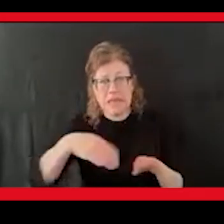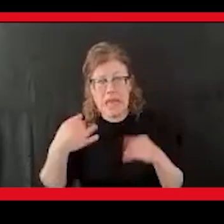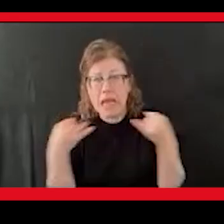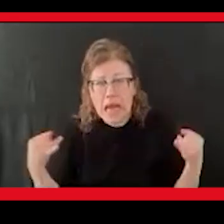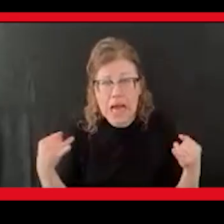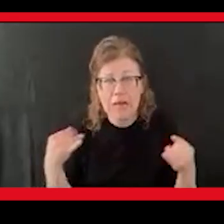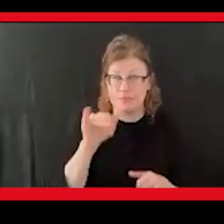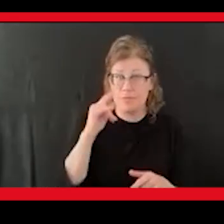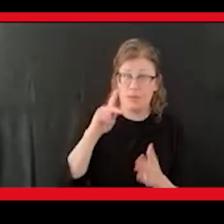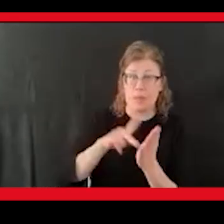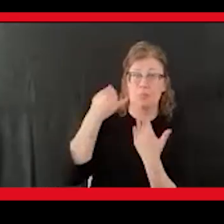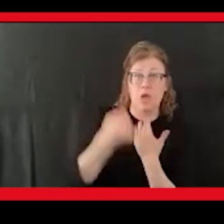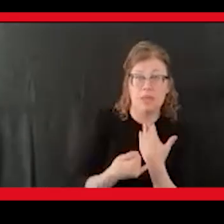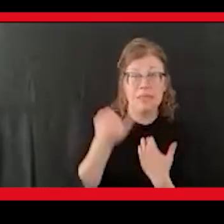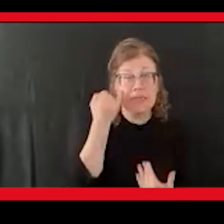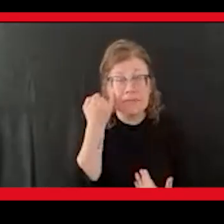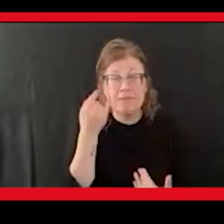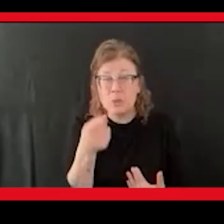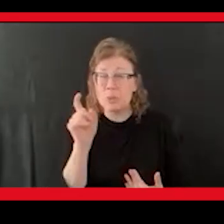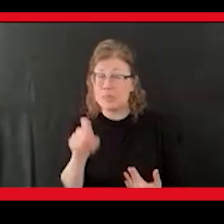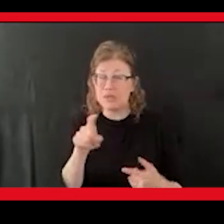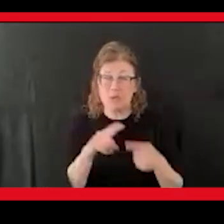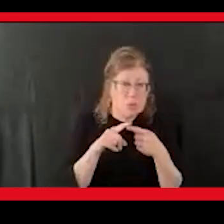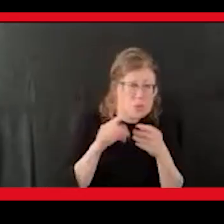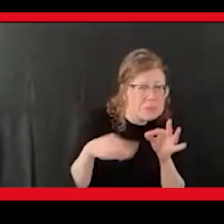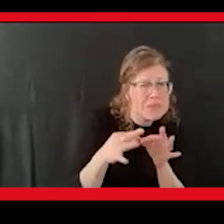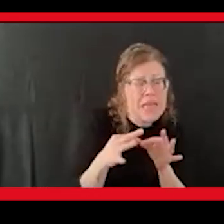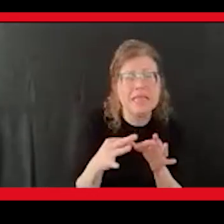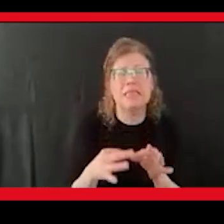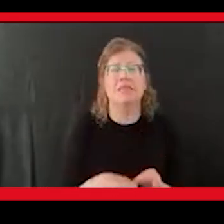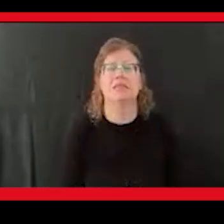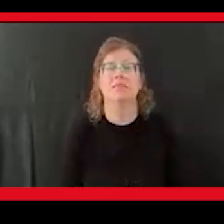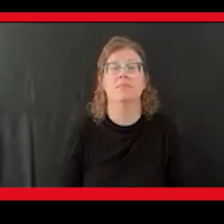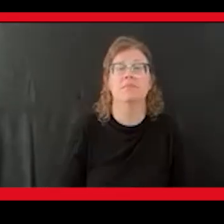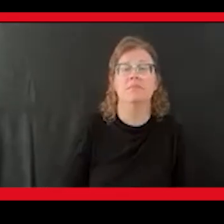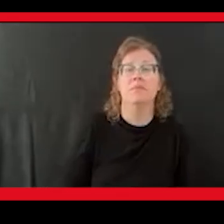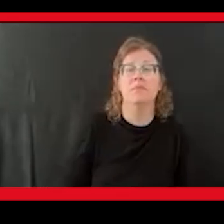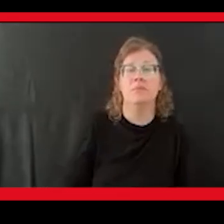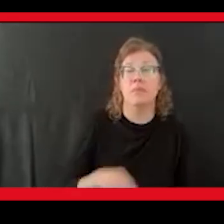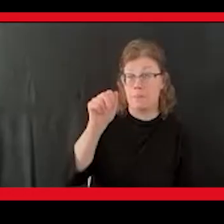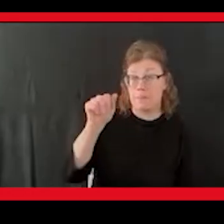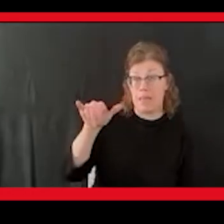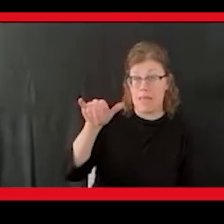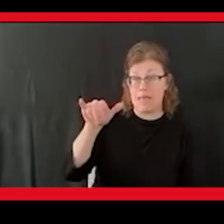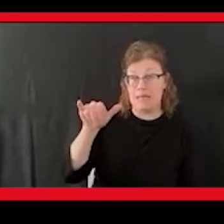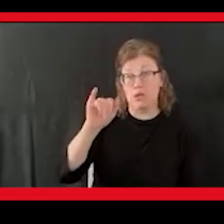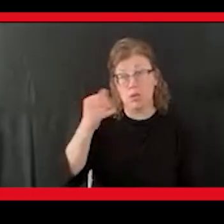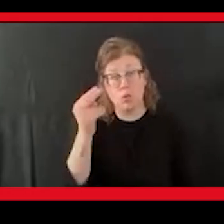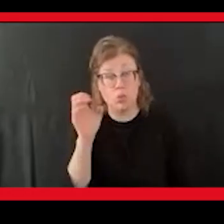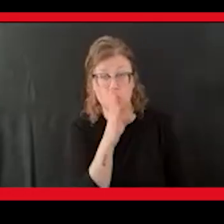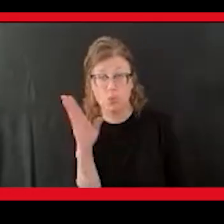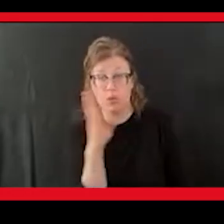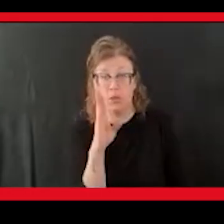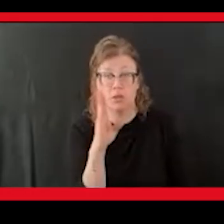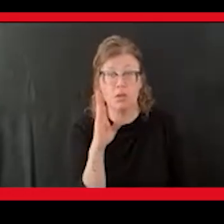deadline. Between May and June, the grant will be reviewed and evaluated by a peer assessment